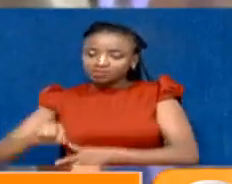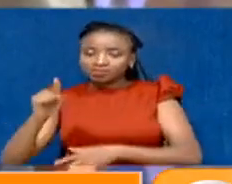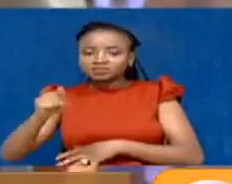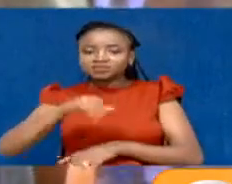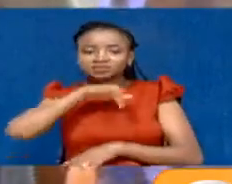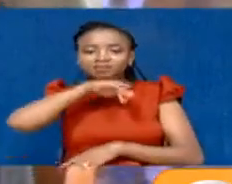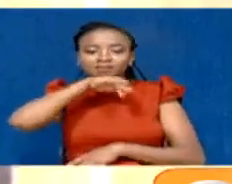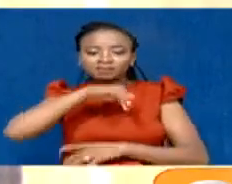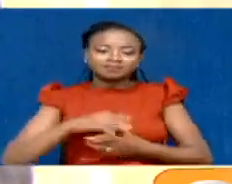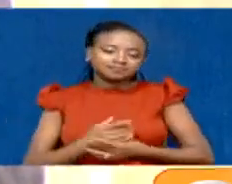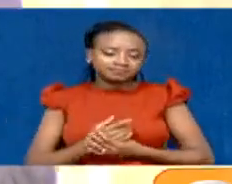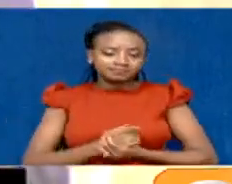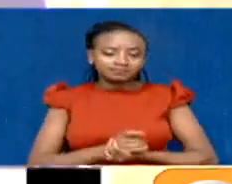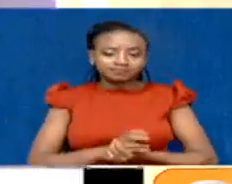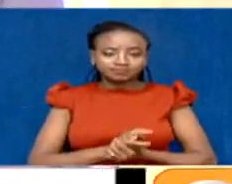Odinga.